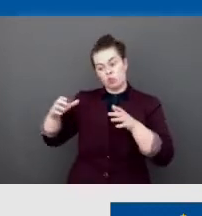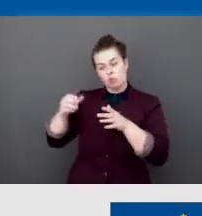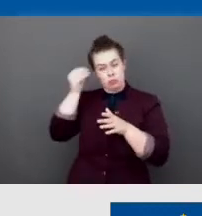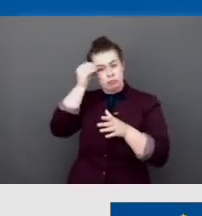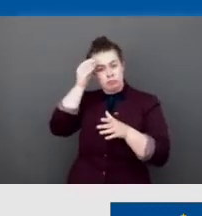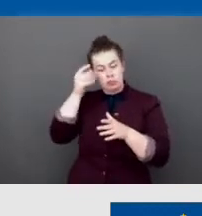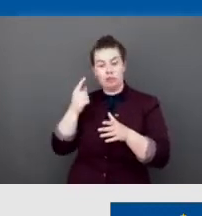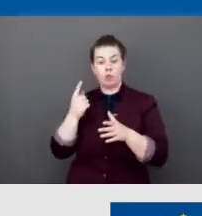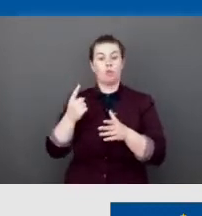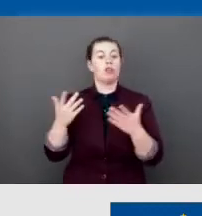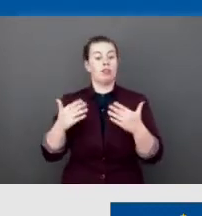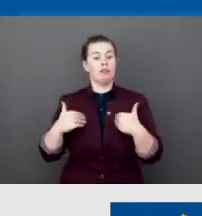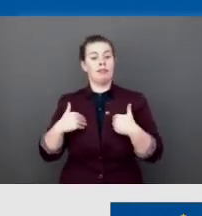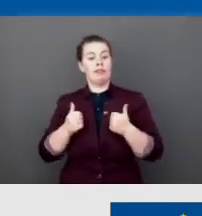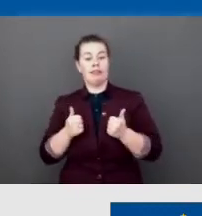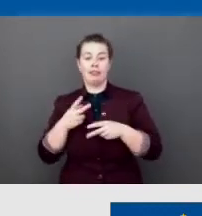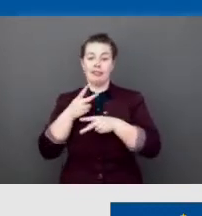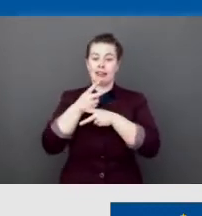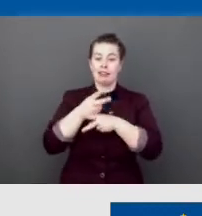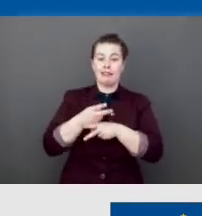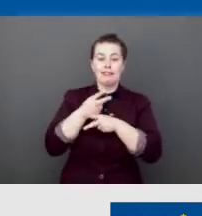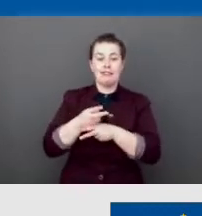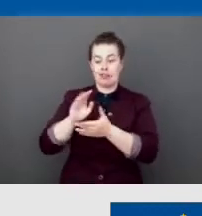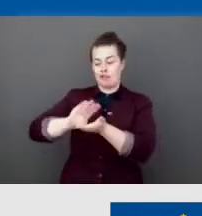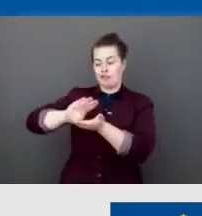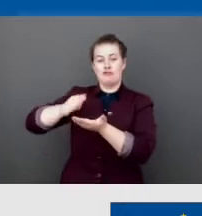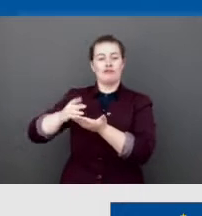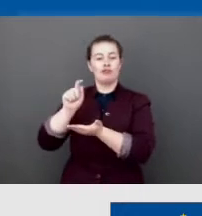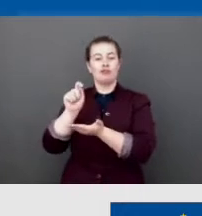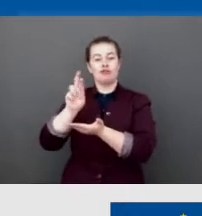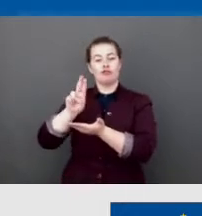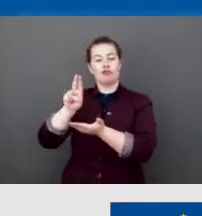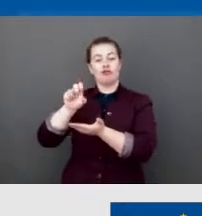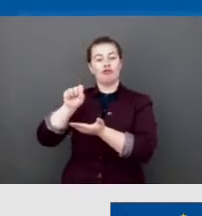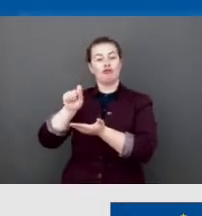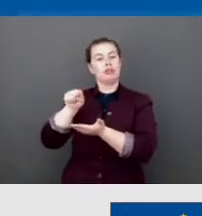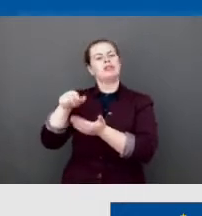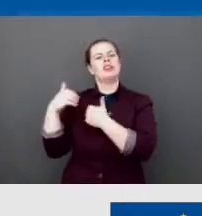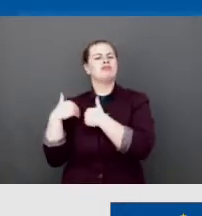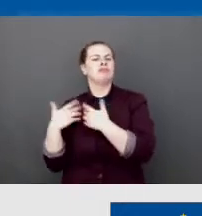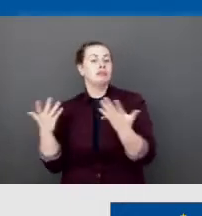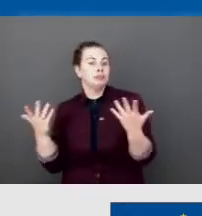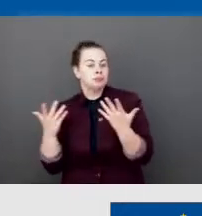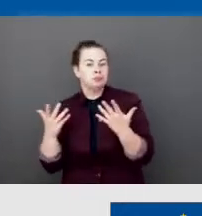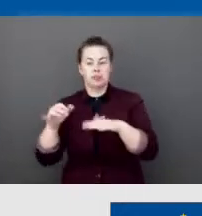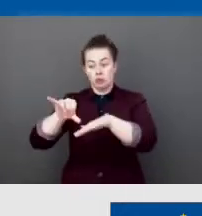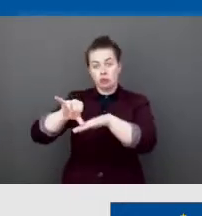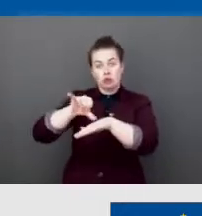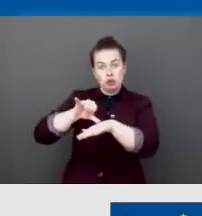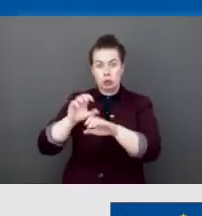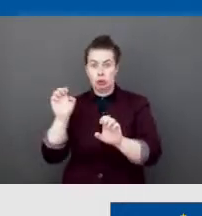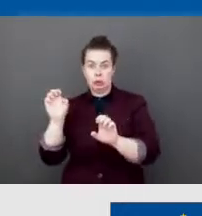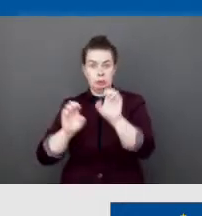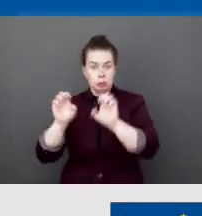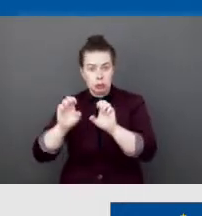the Healthcare Trust, which, as we've said, is a combined acute and community trust, so there's acute facilities and surgery,